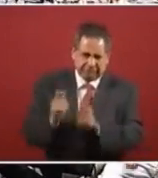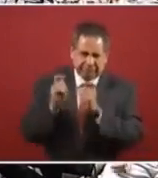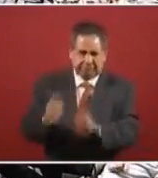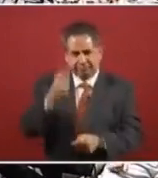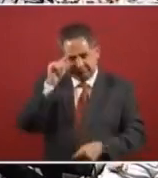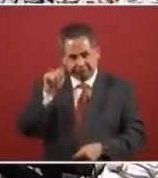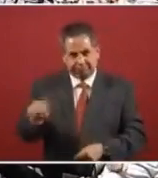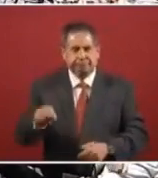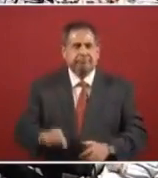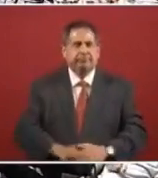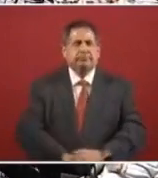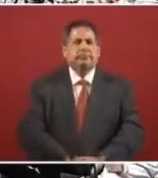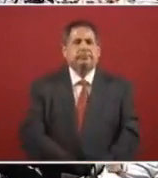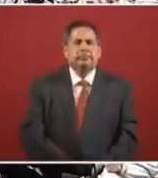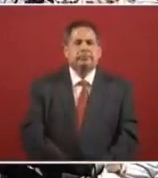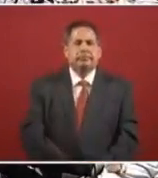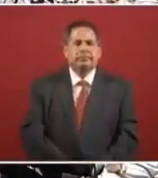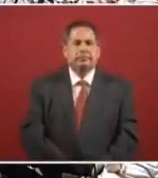in Mexico